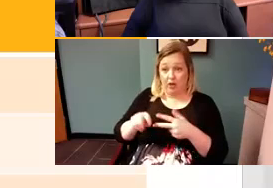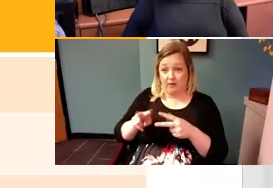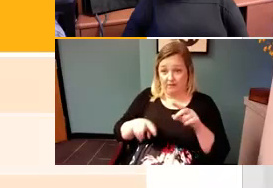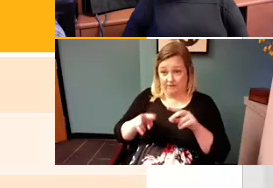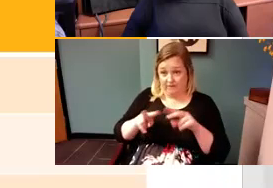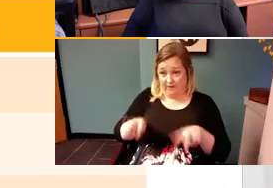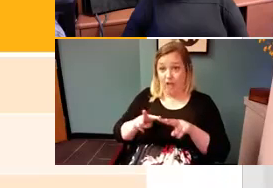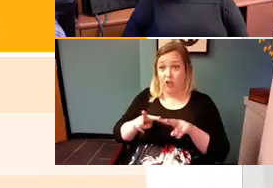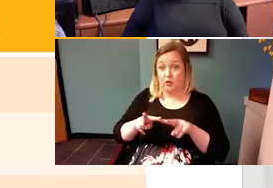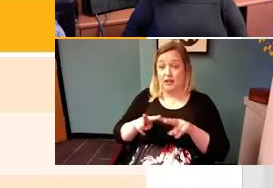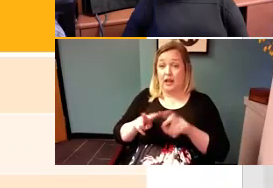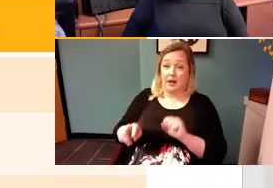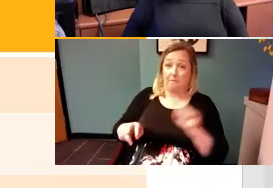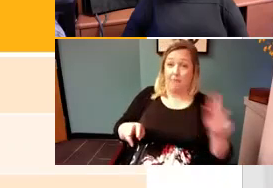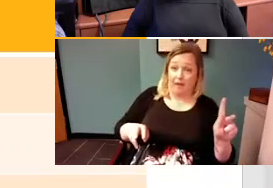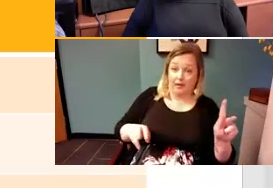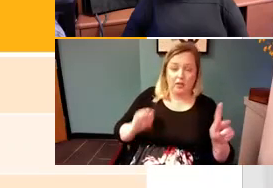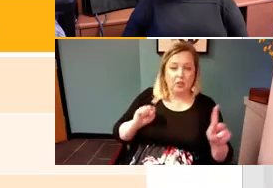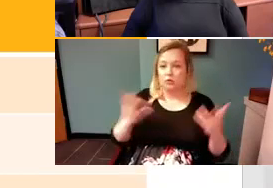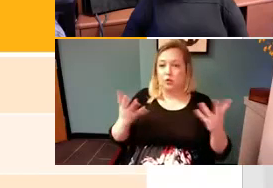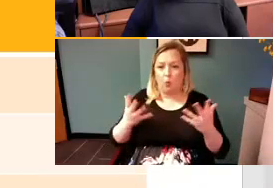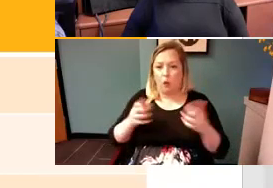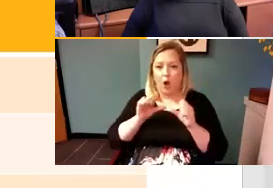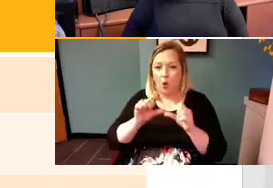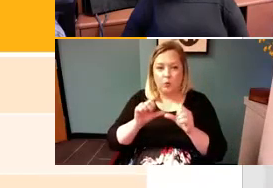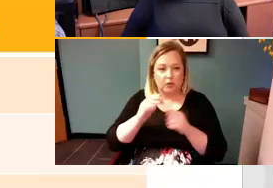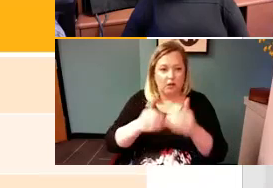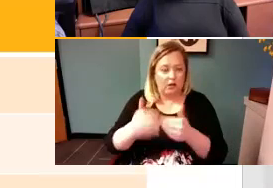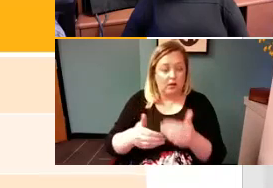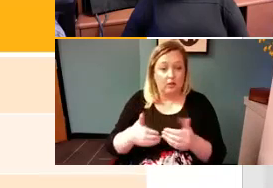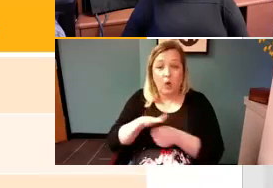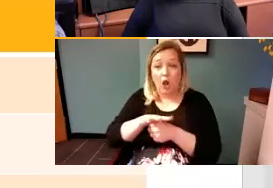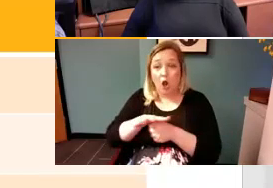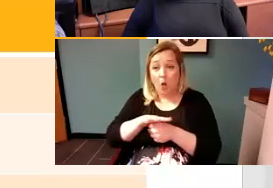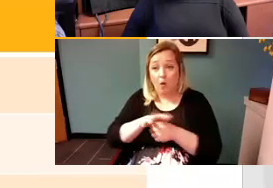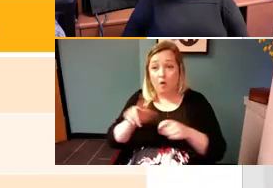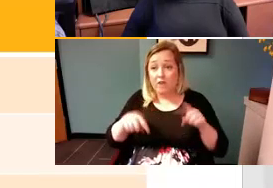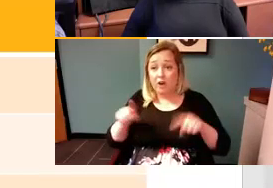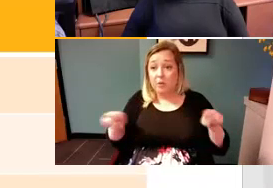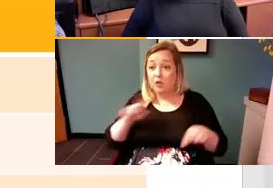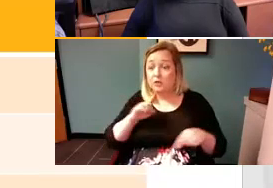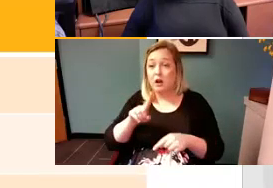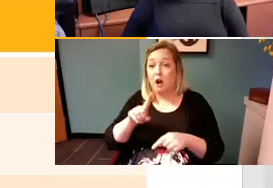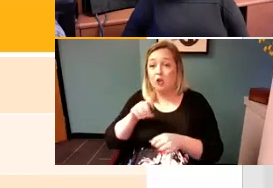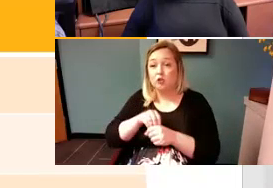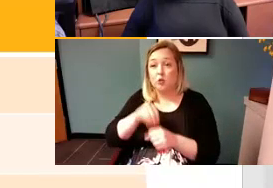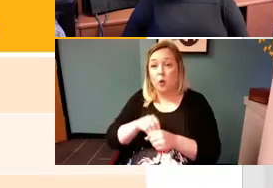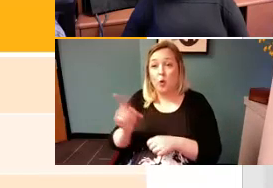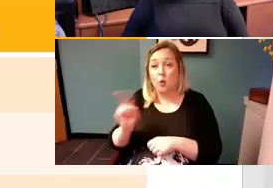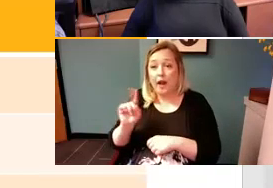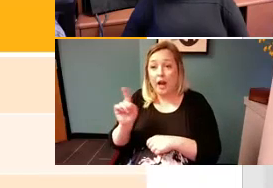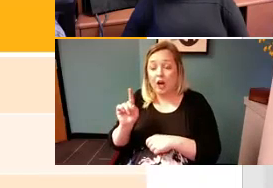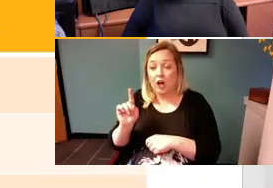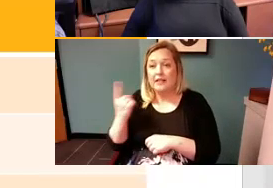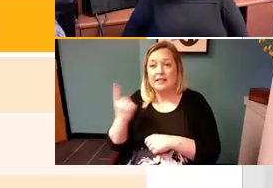it's done. So what goes on? So these local variables are stored in something called a stack or a stack